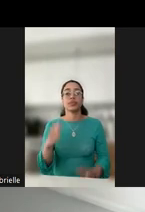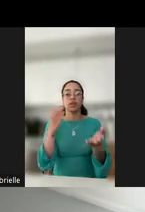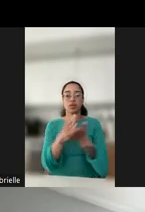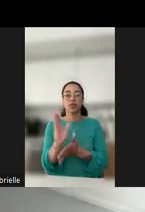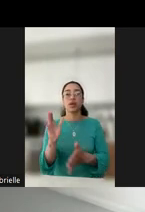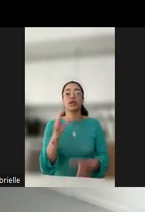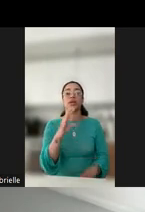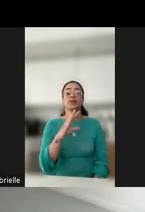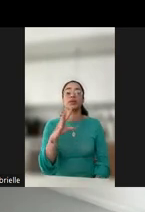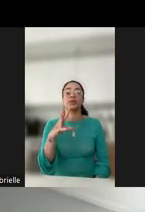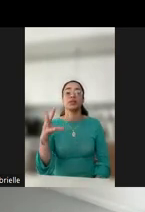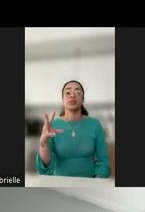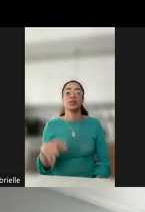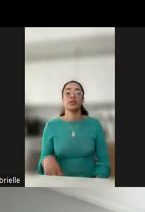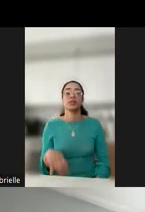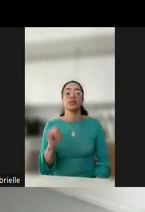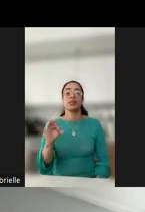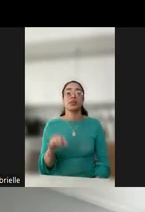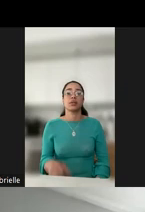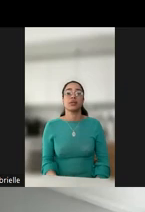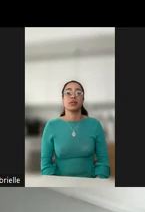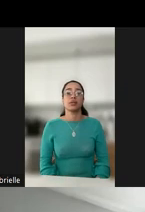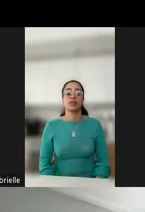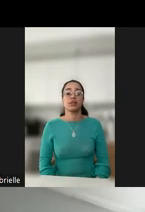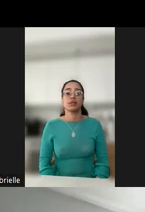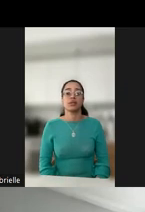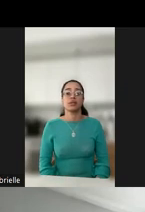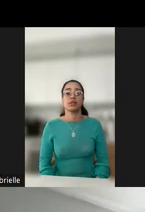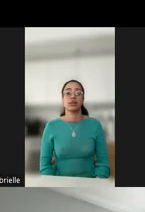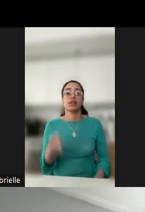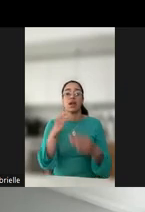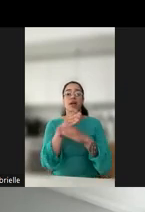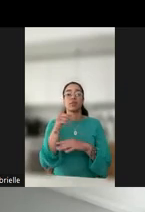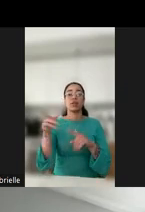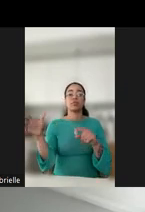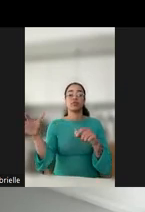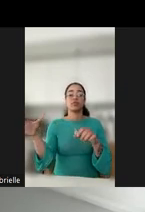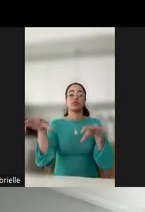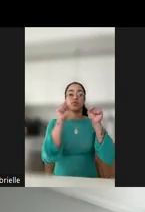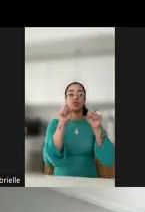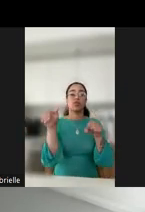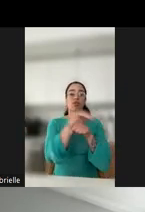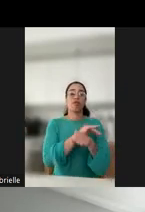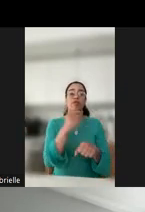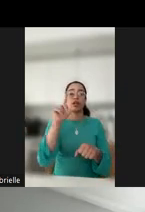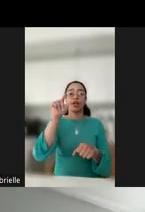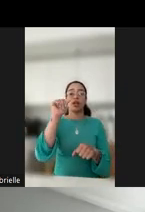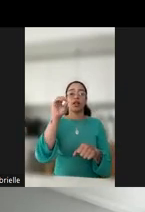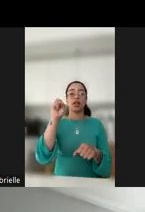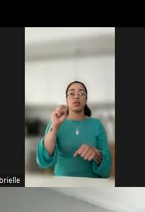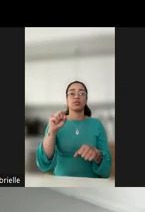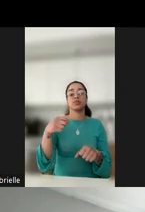is the Patella troops. After they took over the Laos, the Hmong also became refugee, as you see the picture